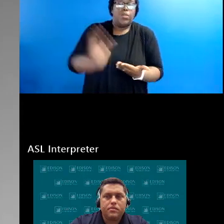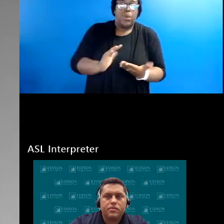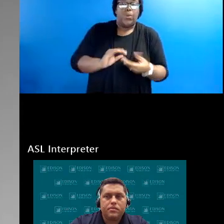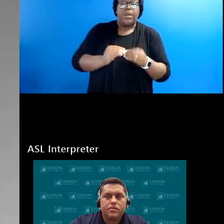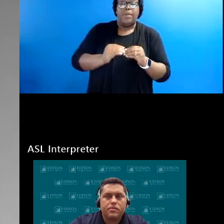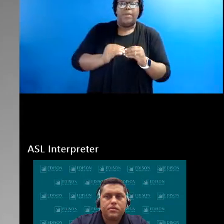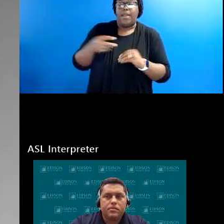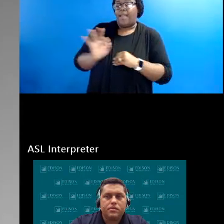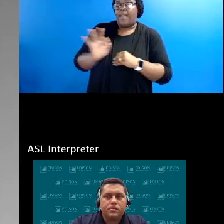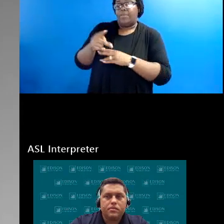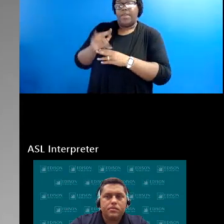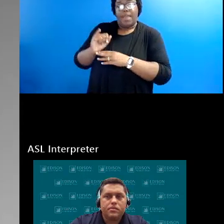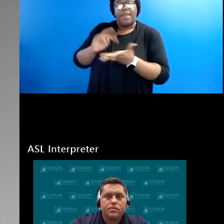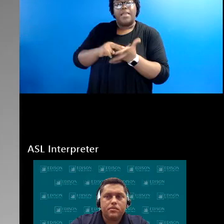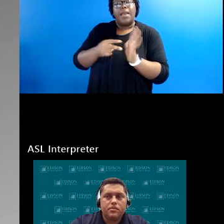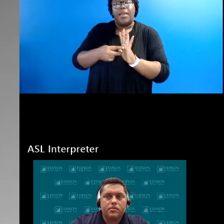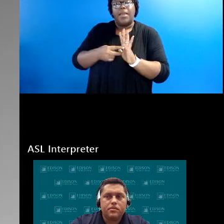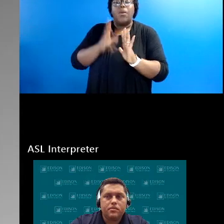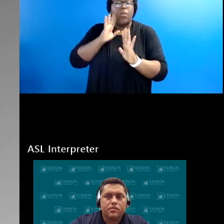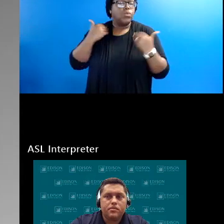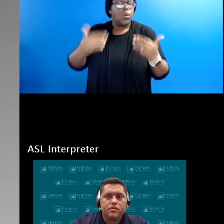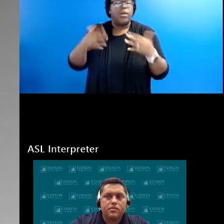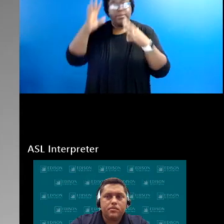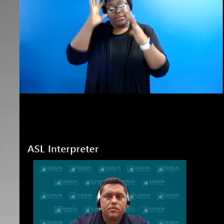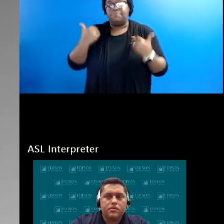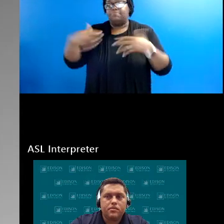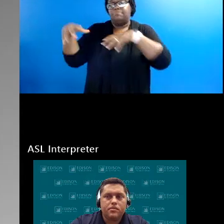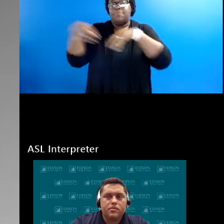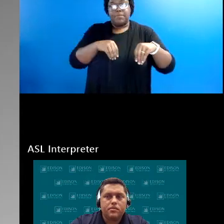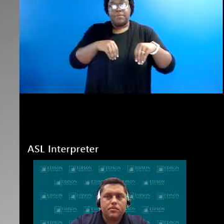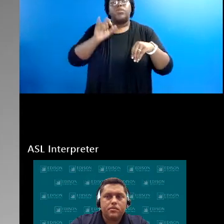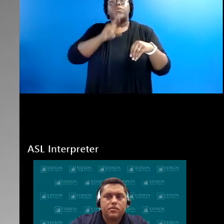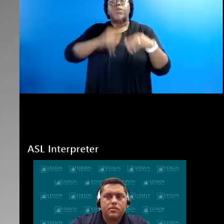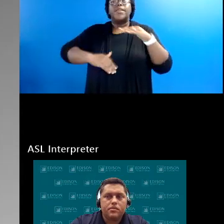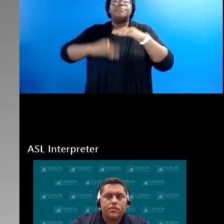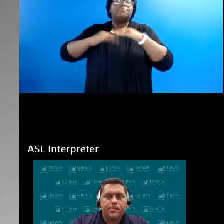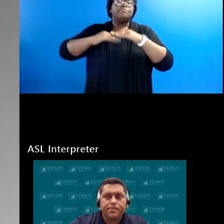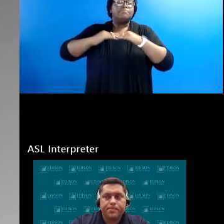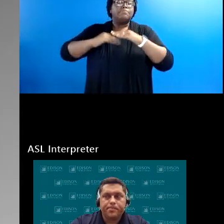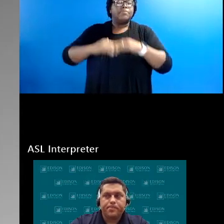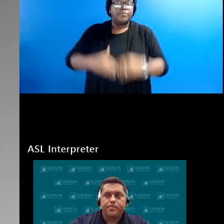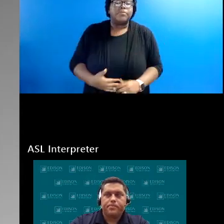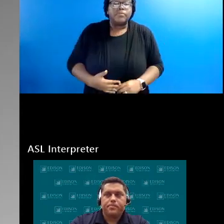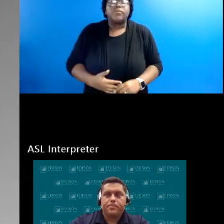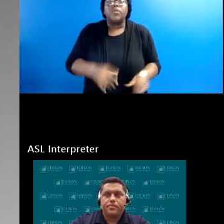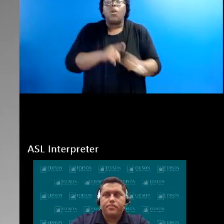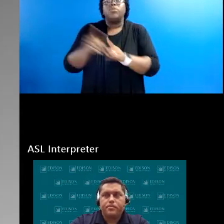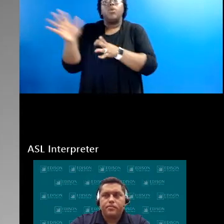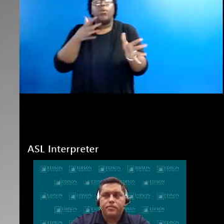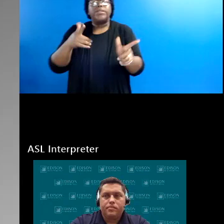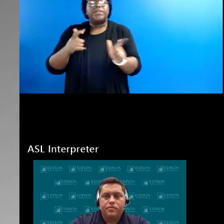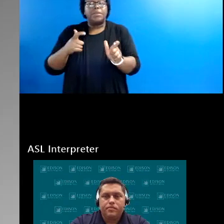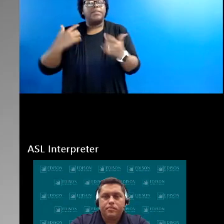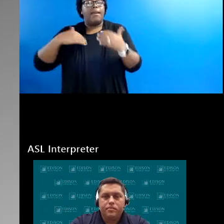we would make de-energization decisions. So this is a threshold. We also have the wind speed thresholds, and the